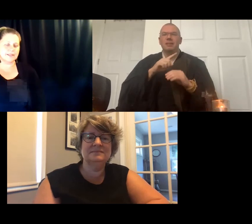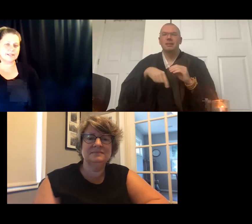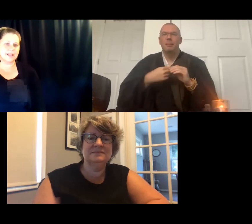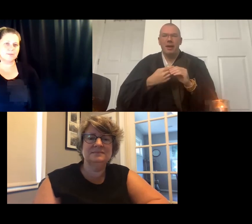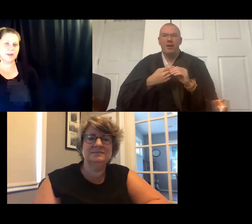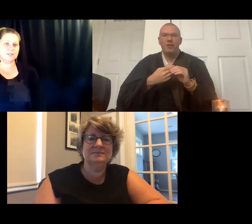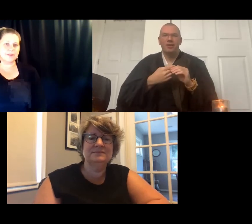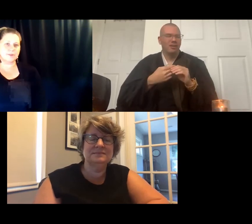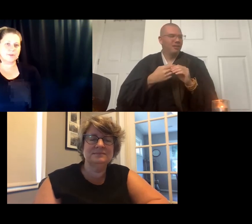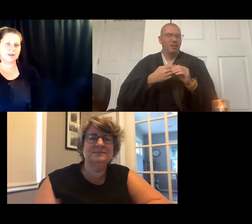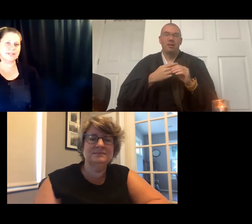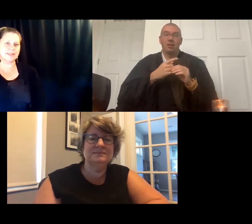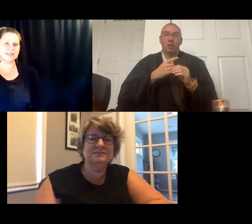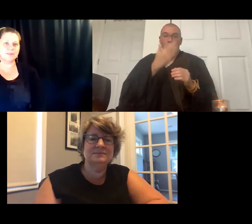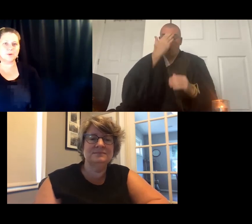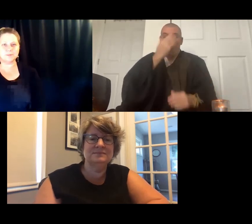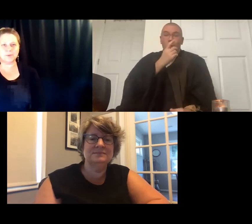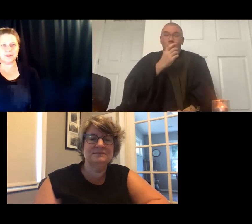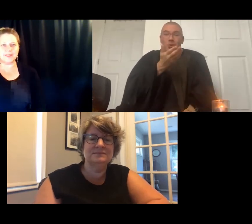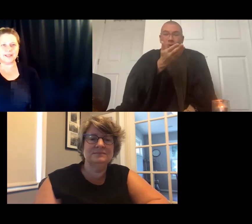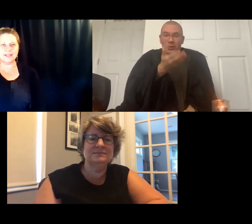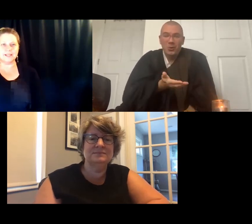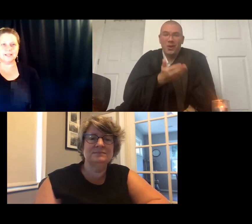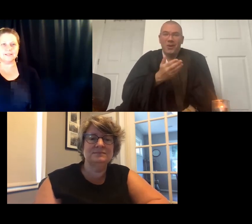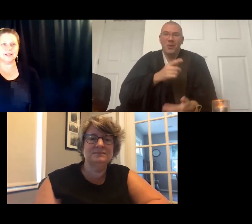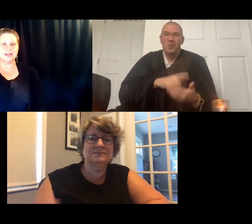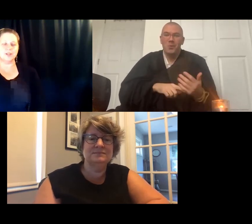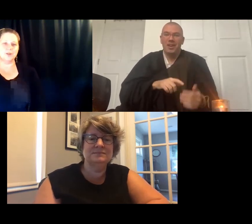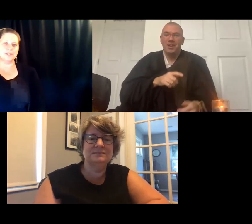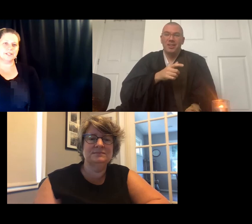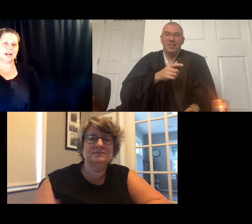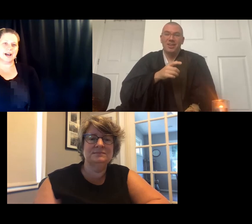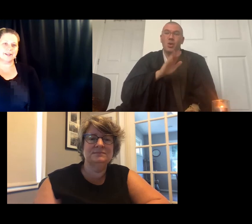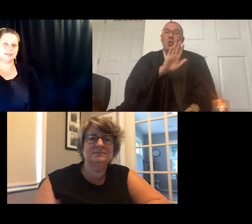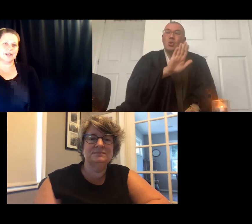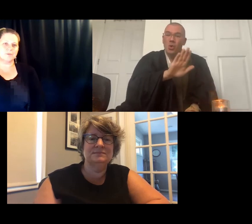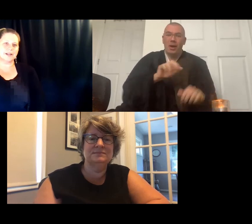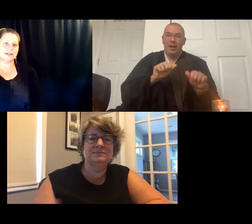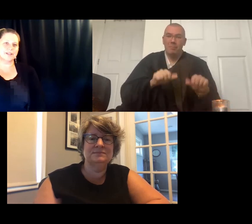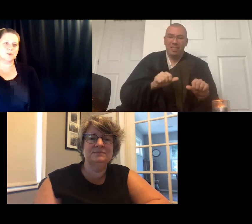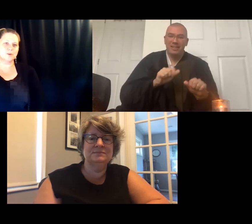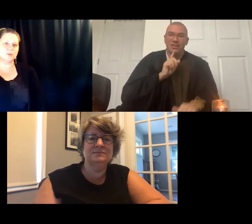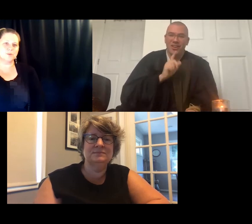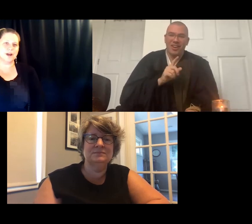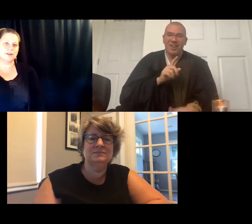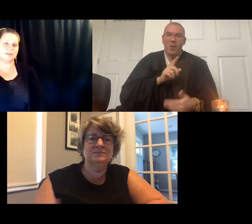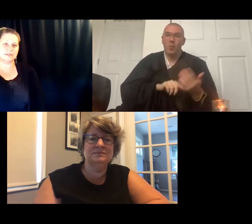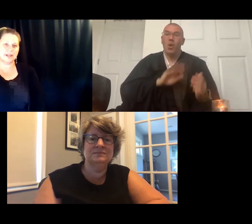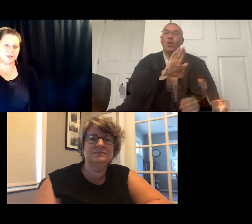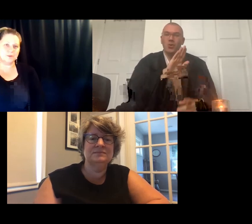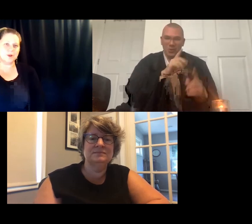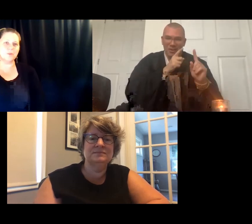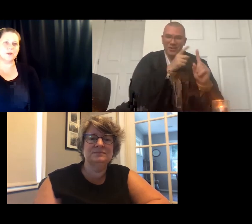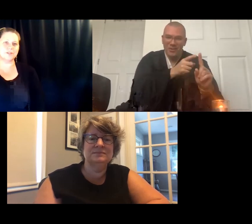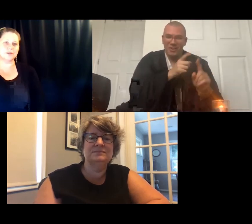like the same way to everyone else. I think the most important thing is you need to honor and recognize who you are,